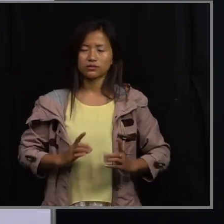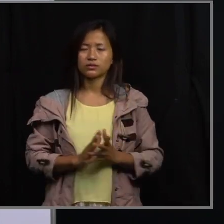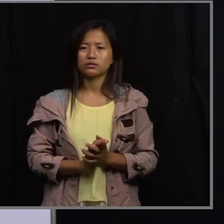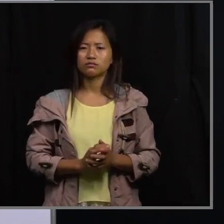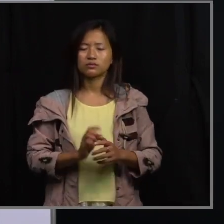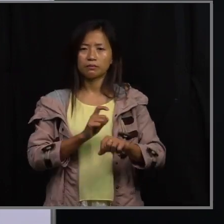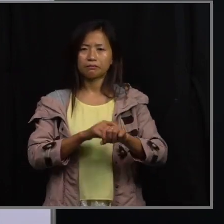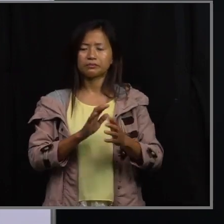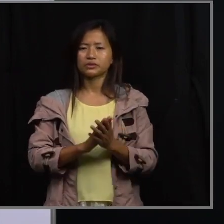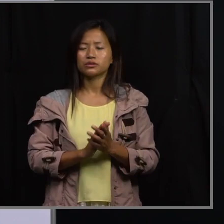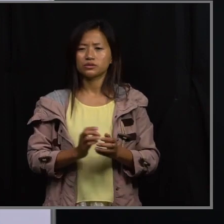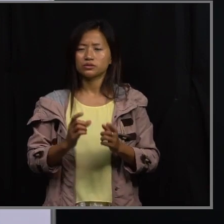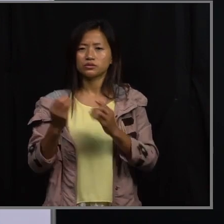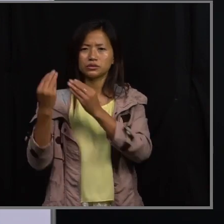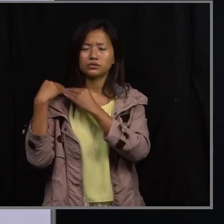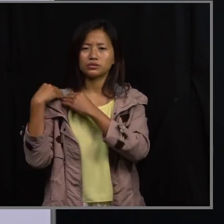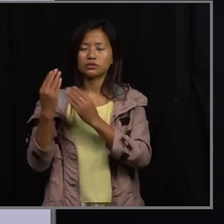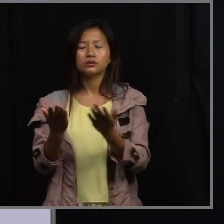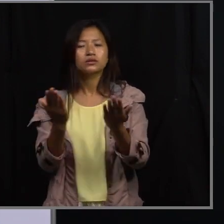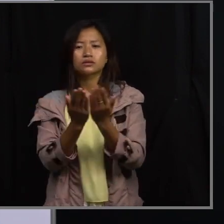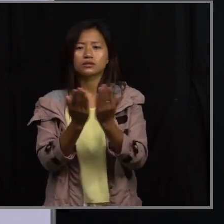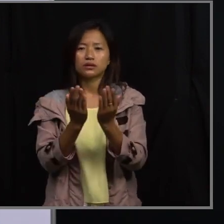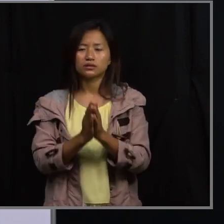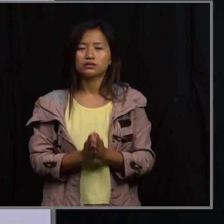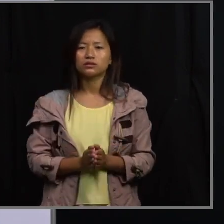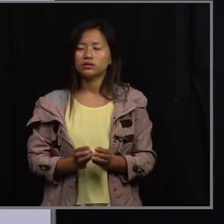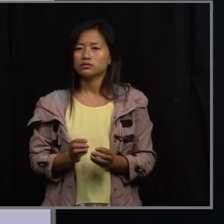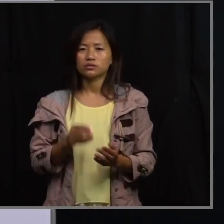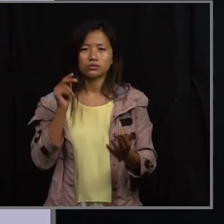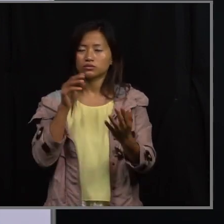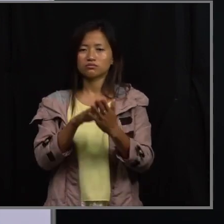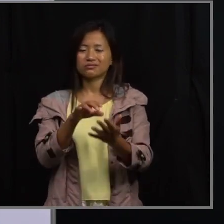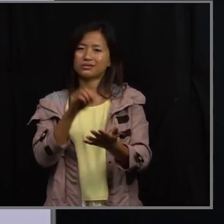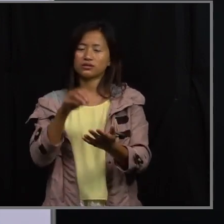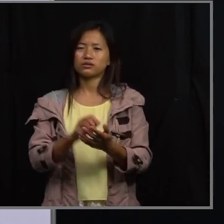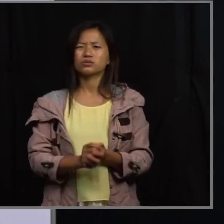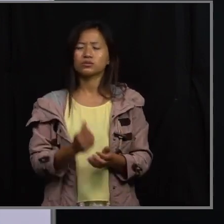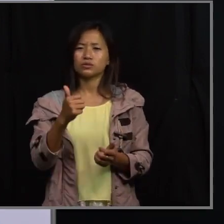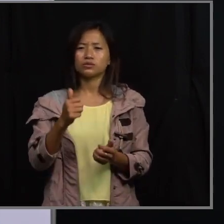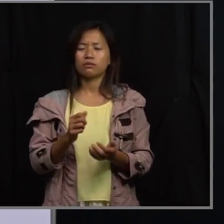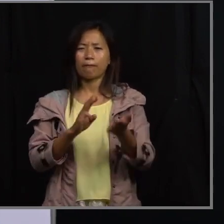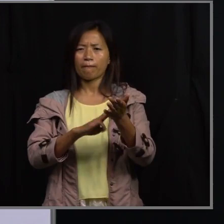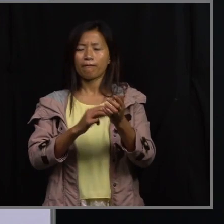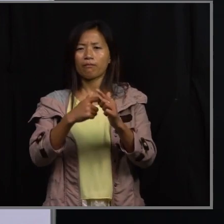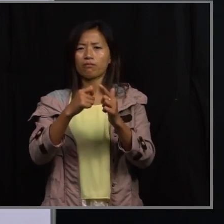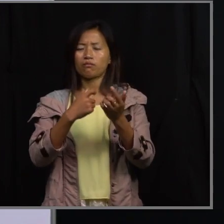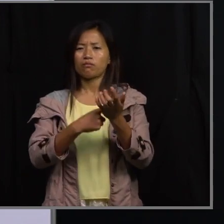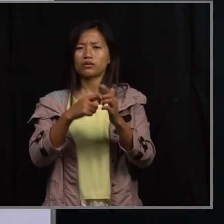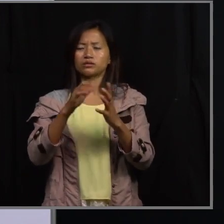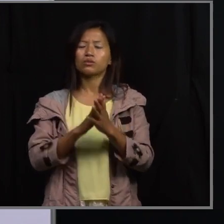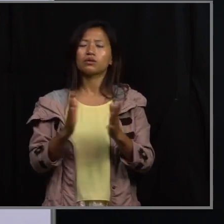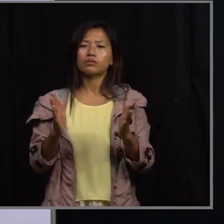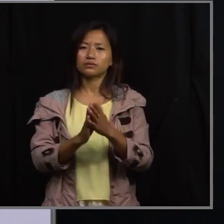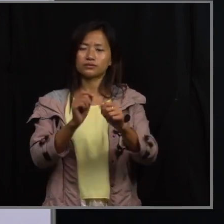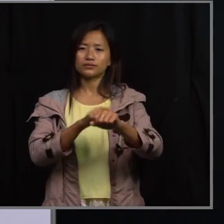you're not punctual in your duty or in your study, so you cannot score good marks in science. Okay, so it's all about punctuality.